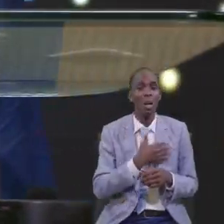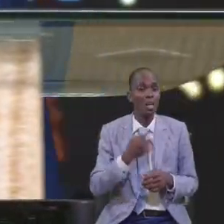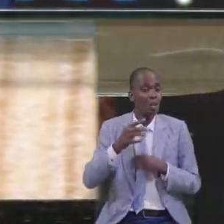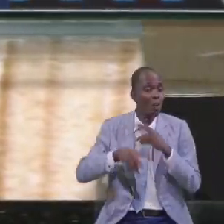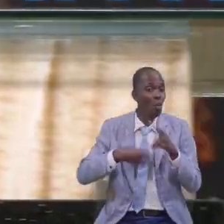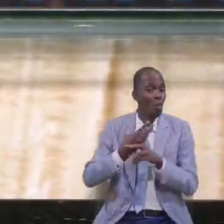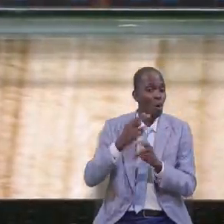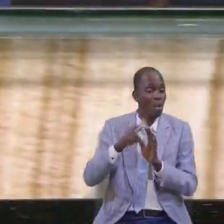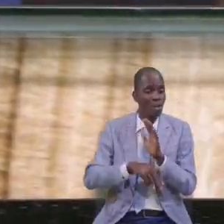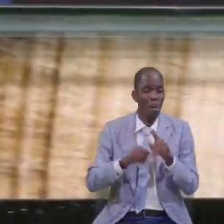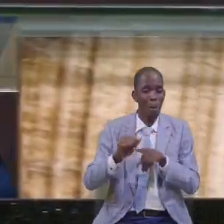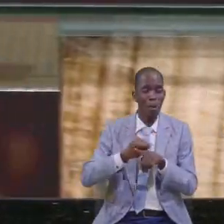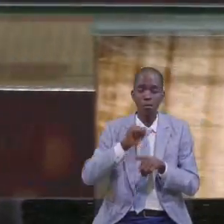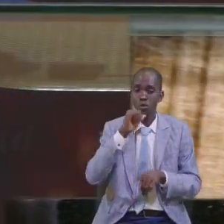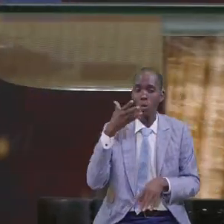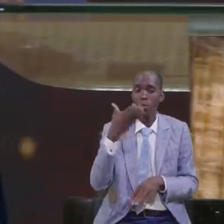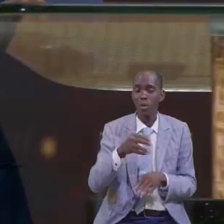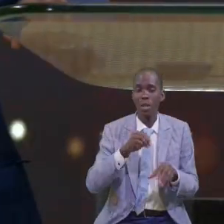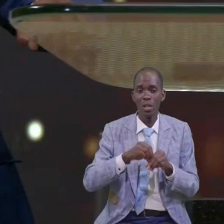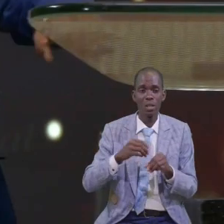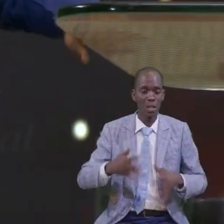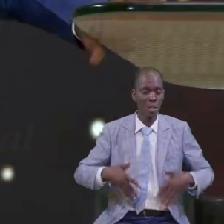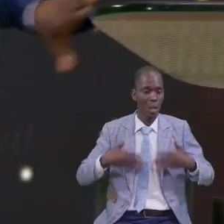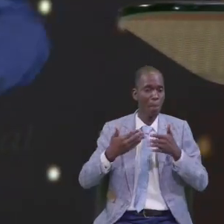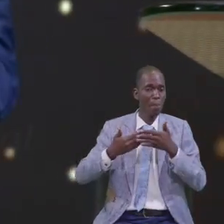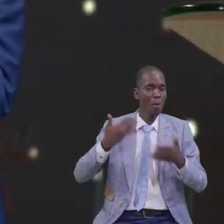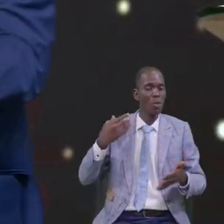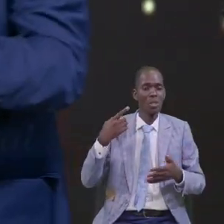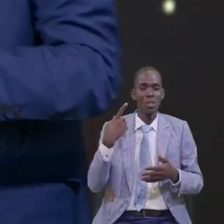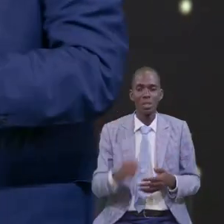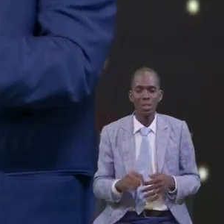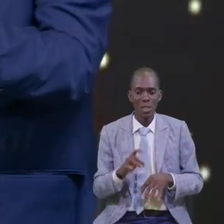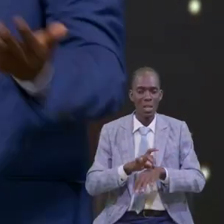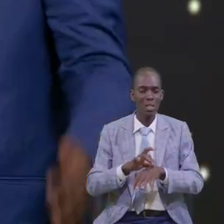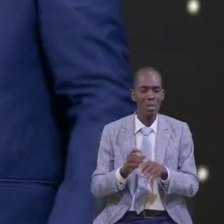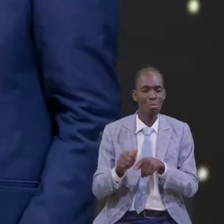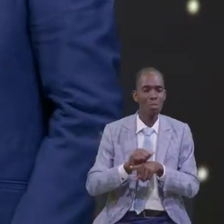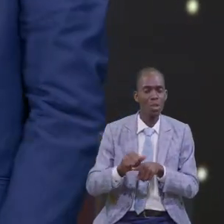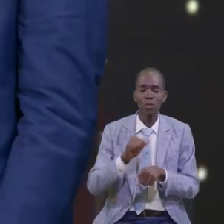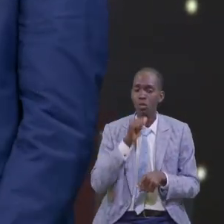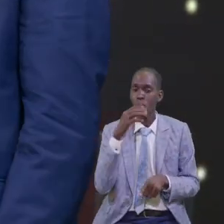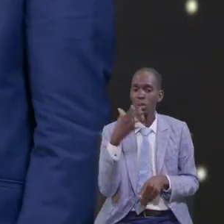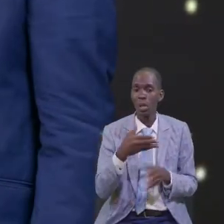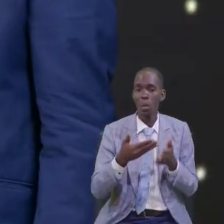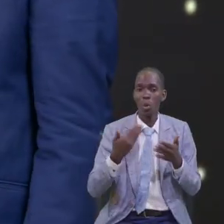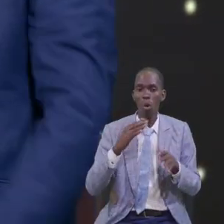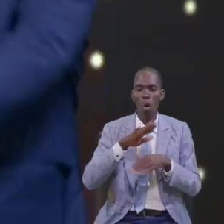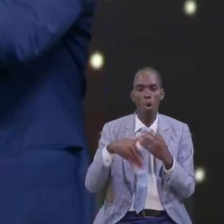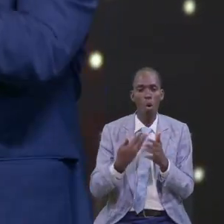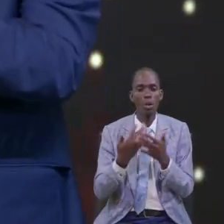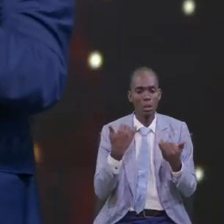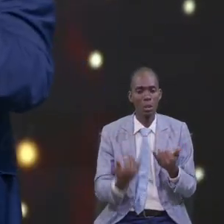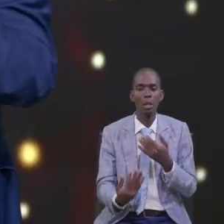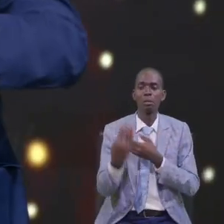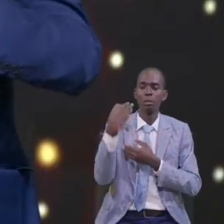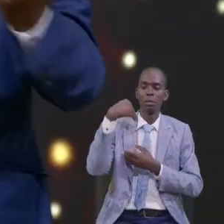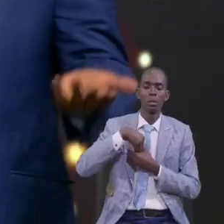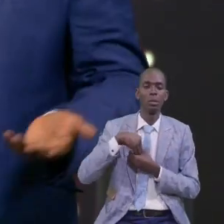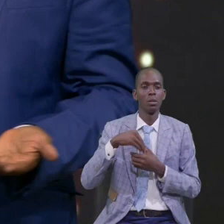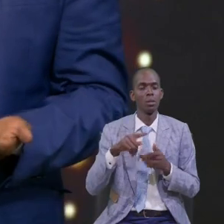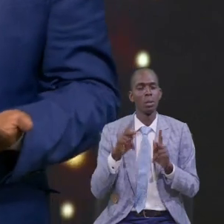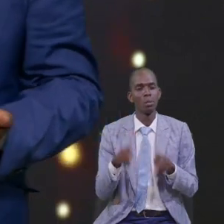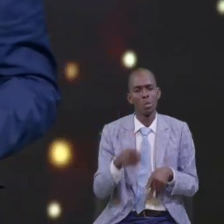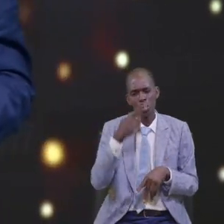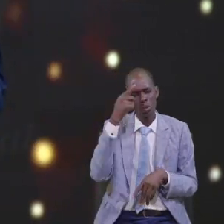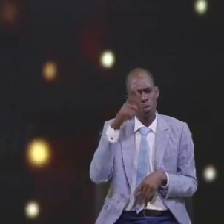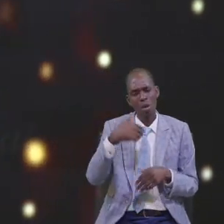his life before, the carnality that was not in his life before, all that has now come in, because he has